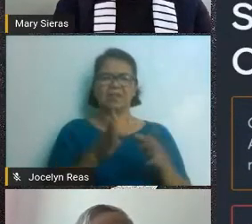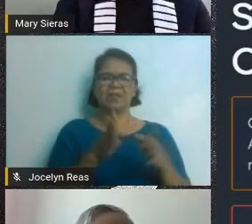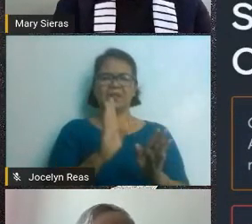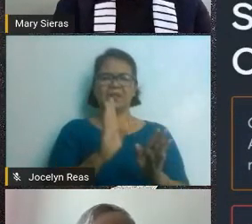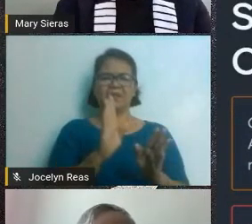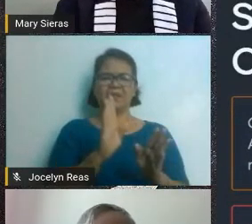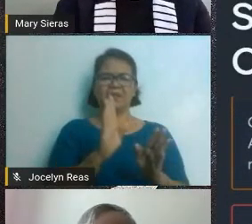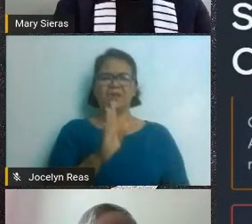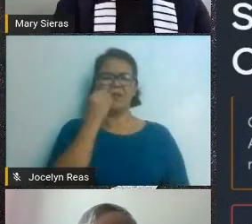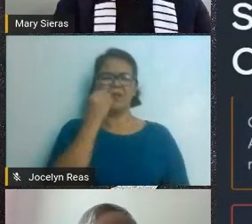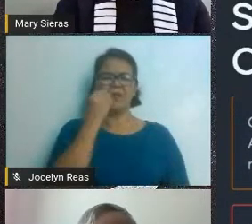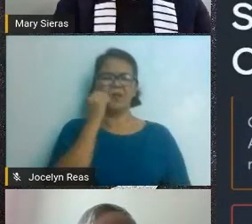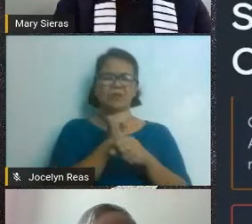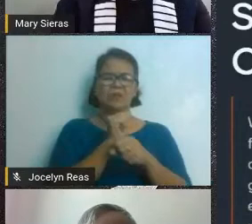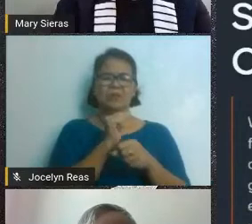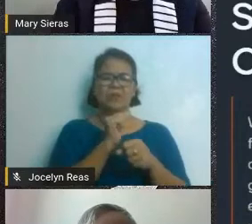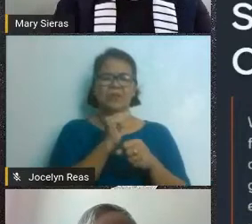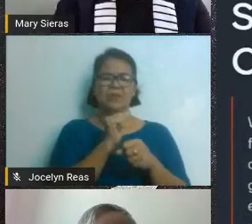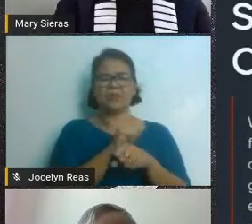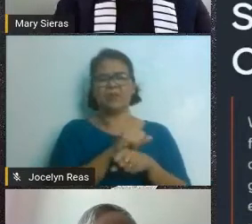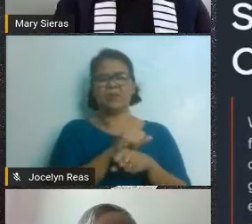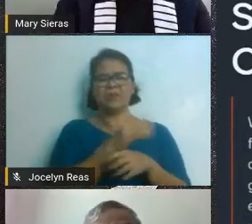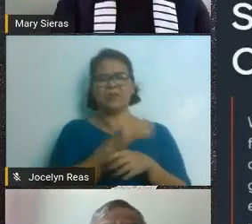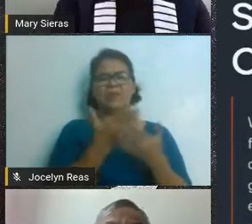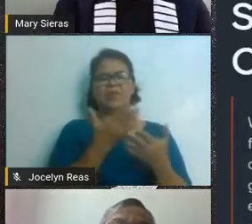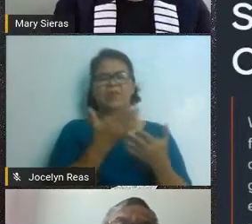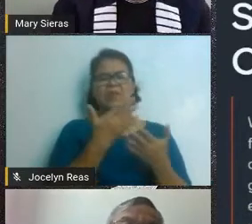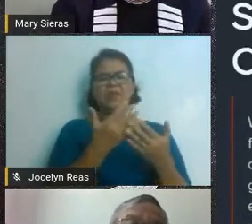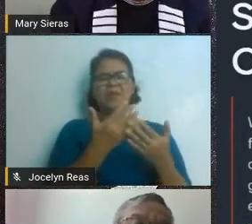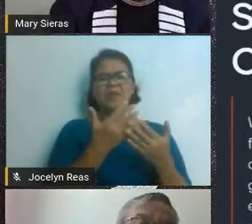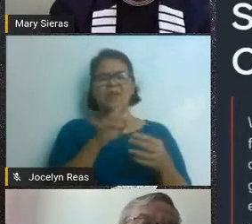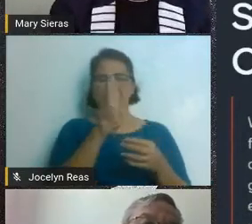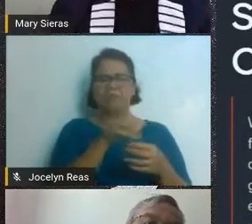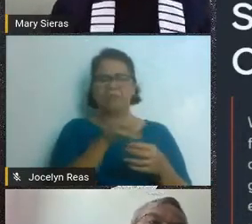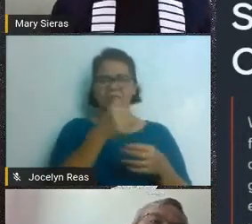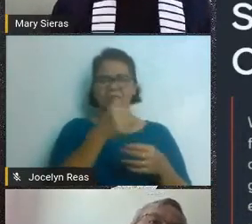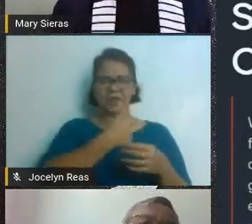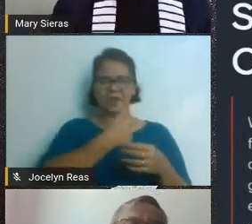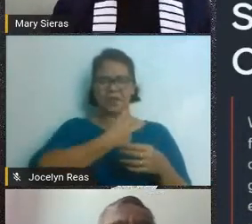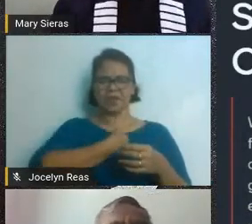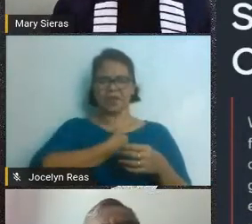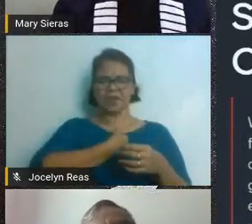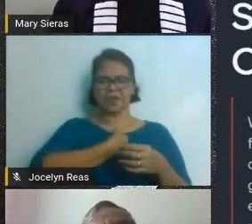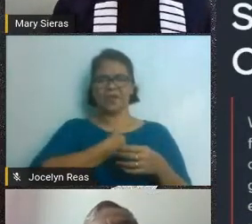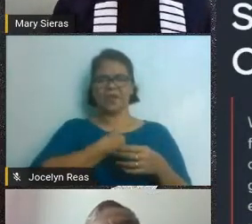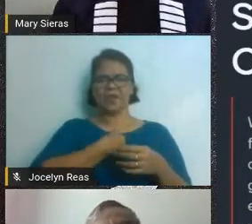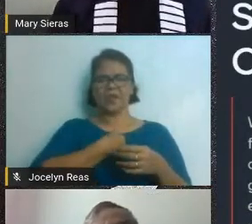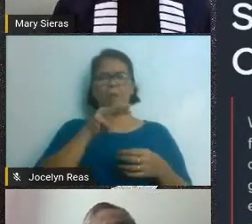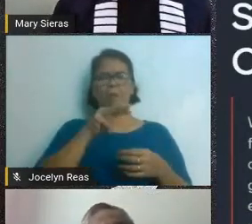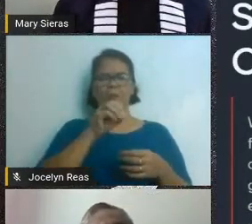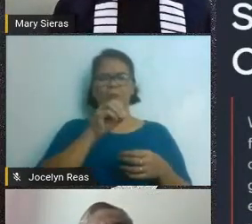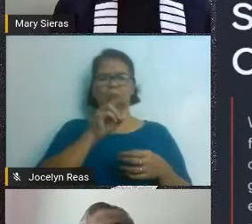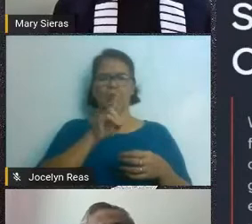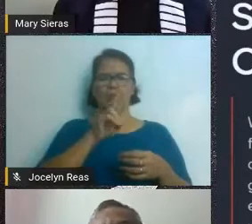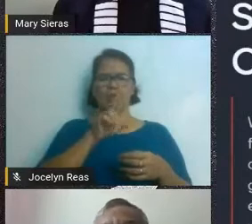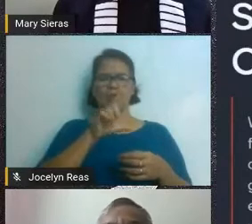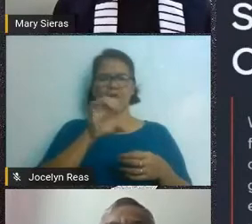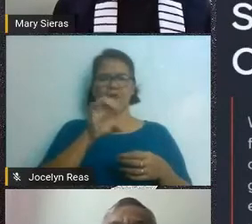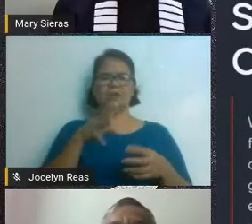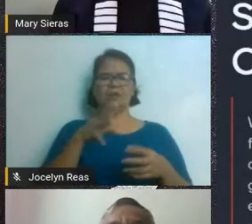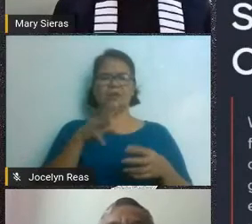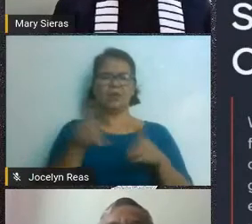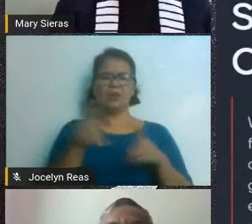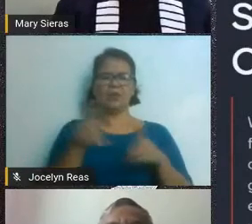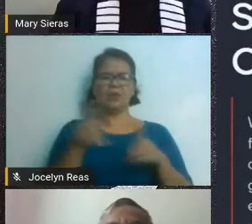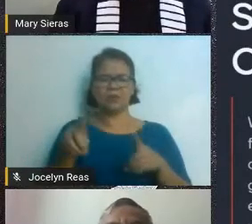self-learning modules na ginagawa natin. And then, but we will always be very flexible kasi personally,